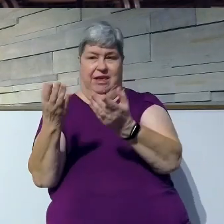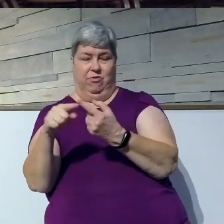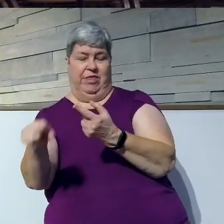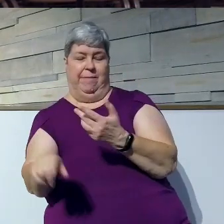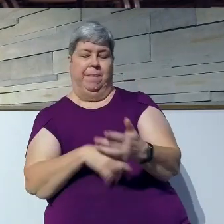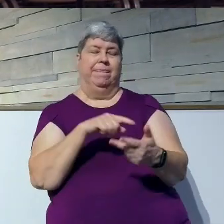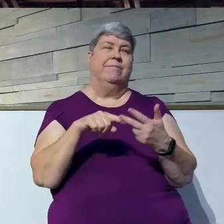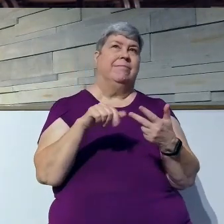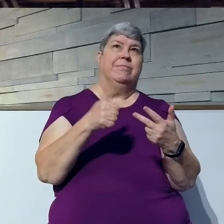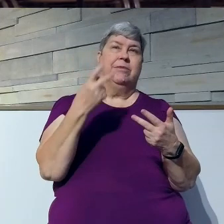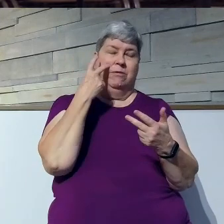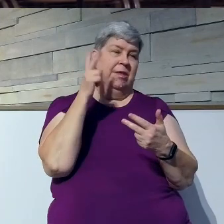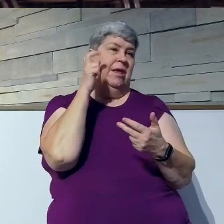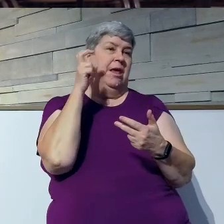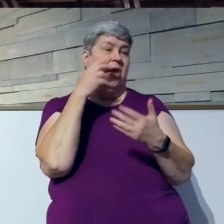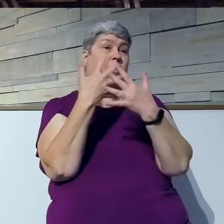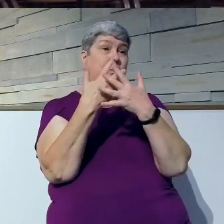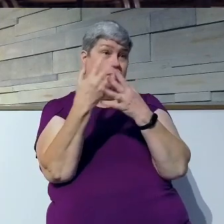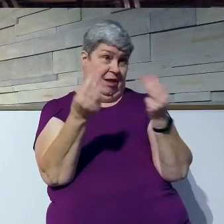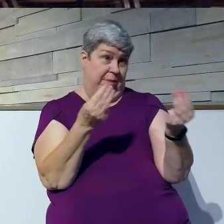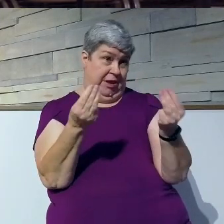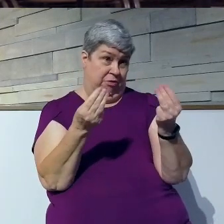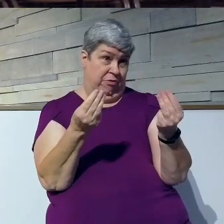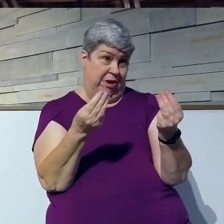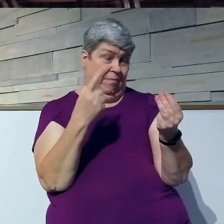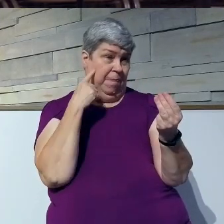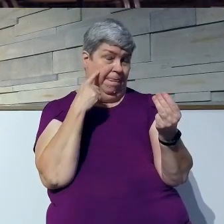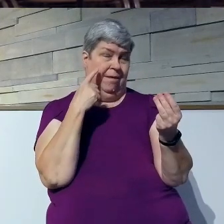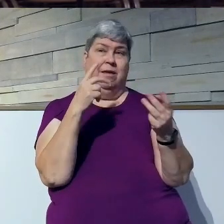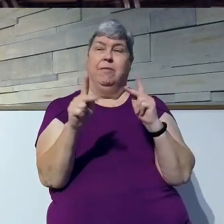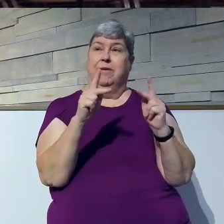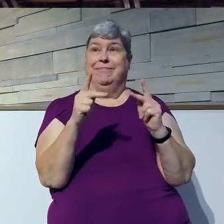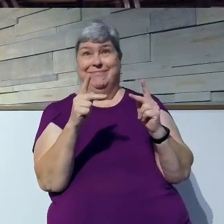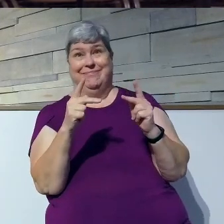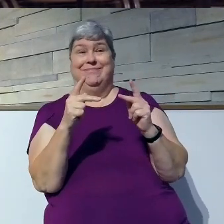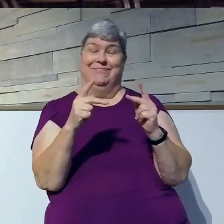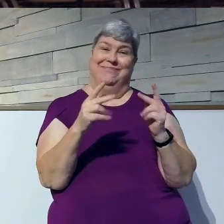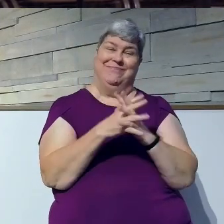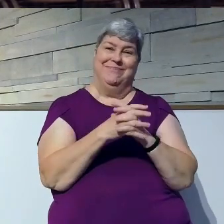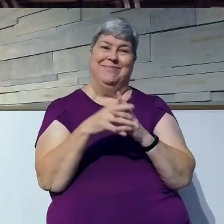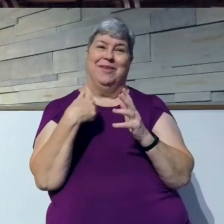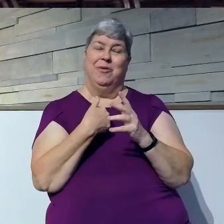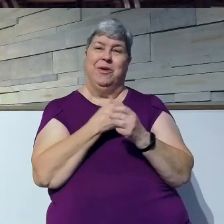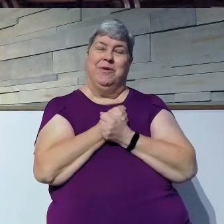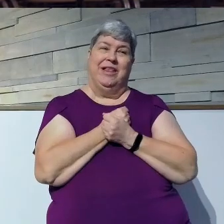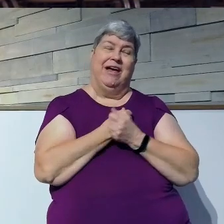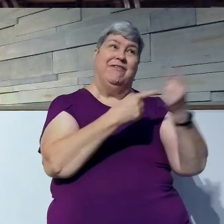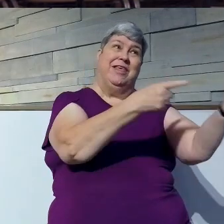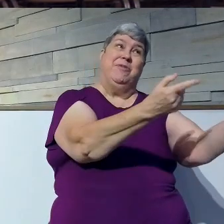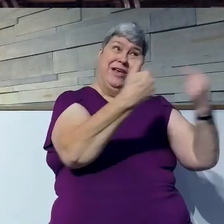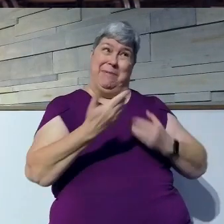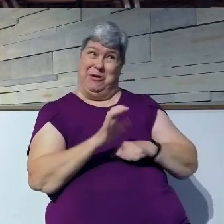that. Yes, what else do we see? We hear about prison ministry as well. Folks who, well, we would love for them to come,